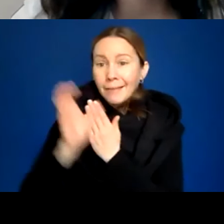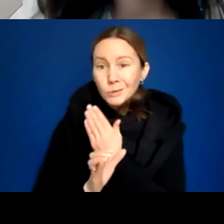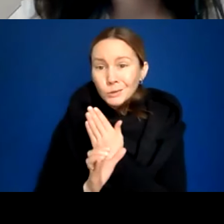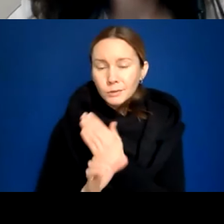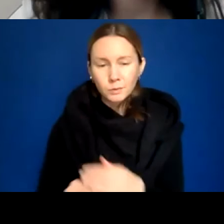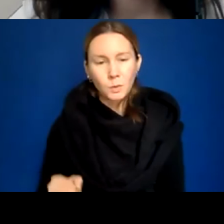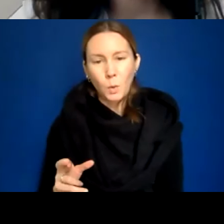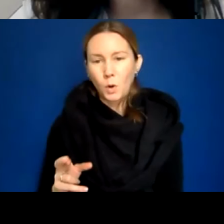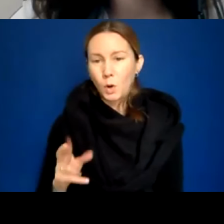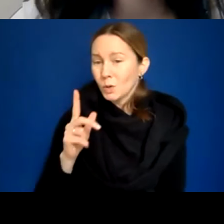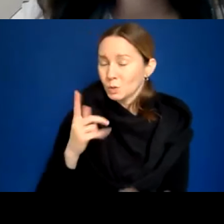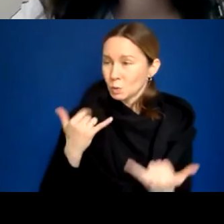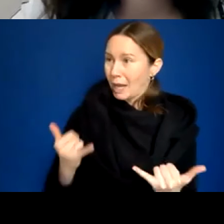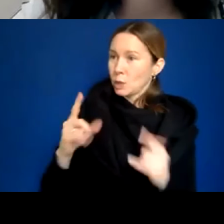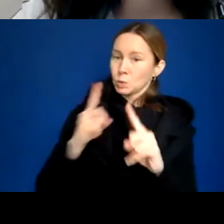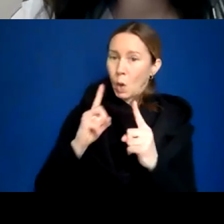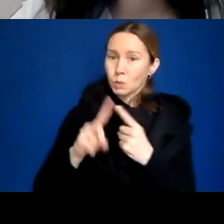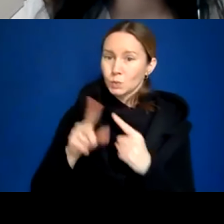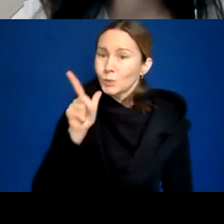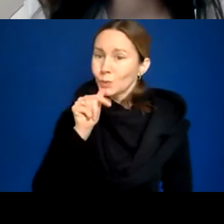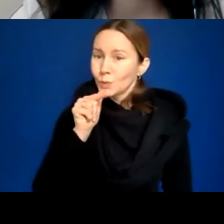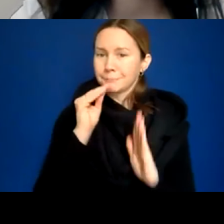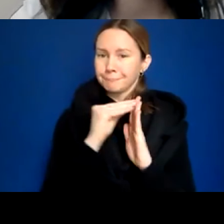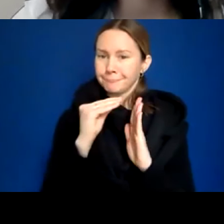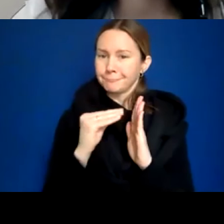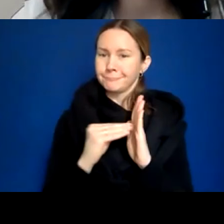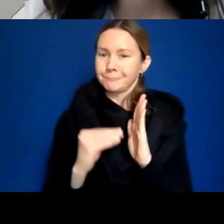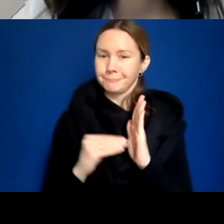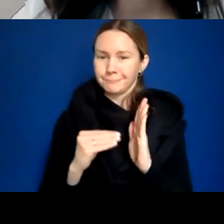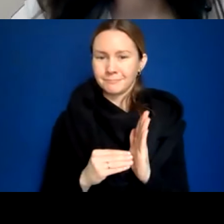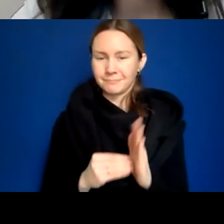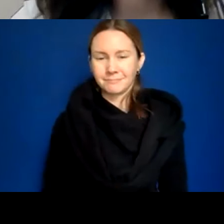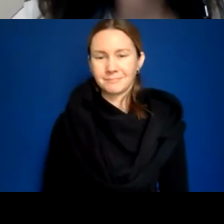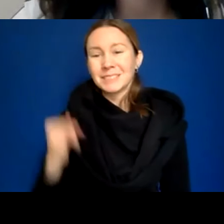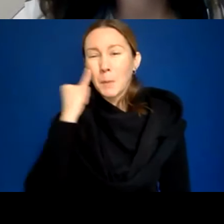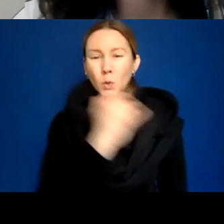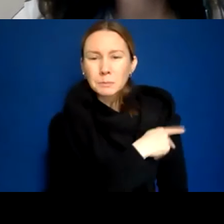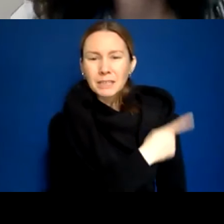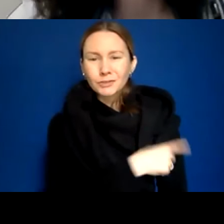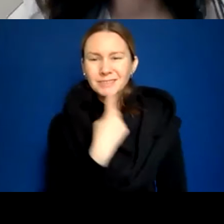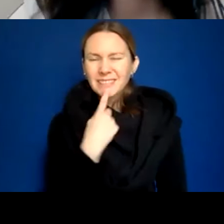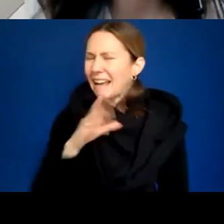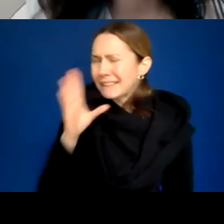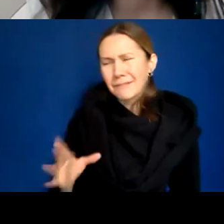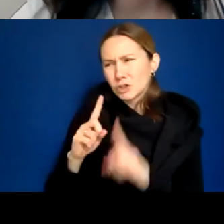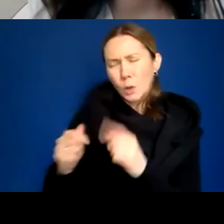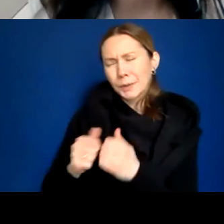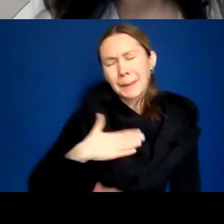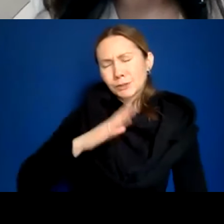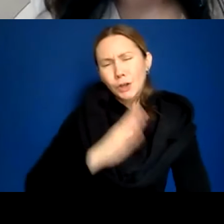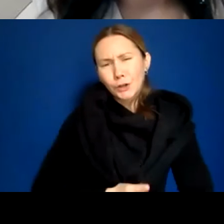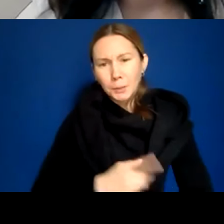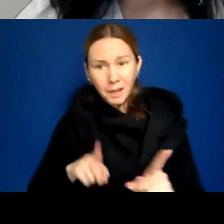person has talked to that day. So for example, if a patient is always saying, you know, I never talk to my daughter, but they talk to them every